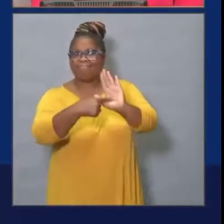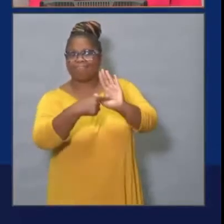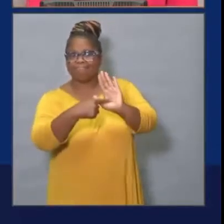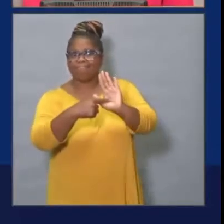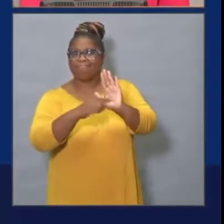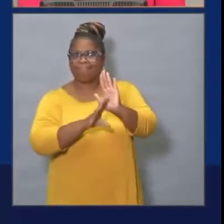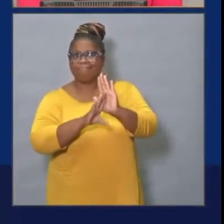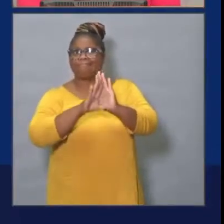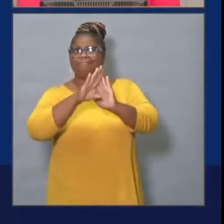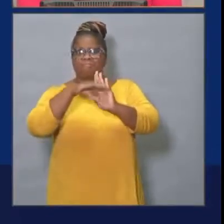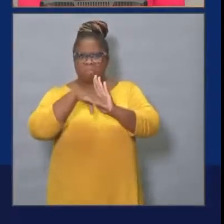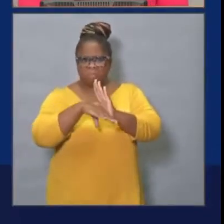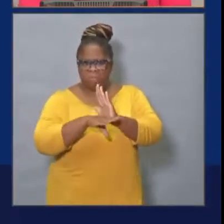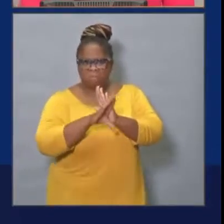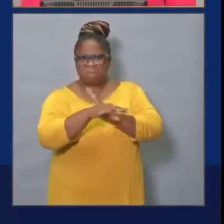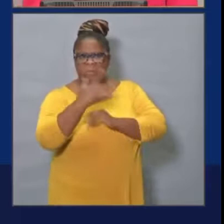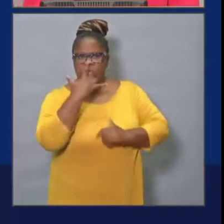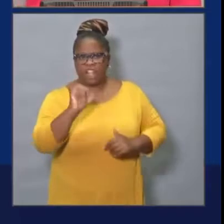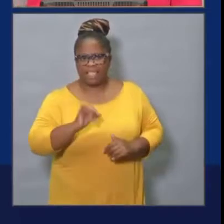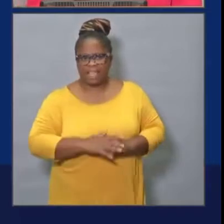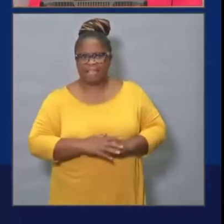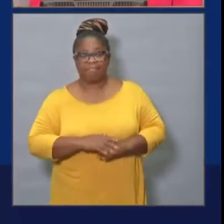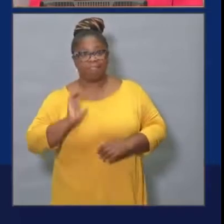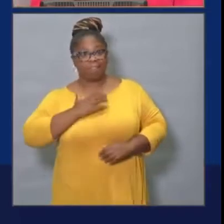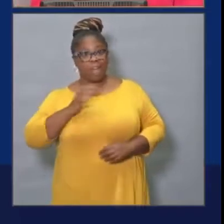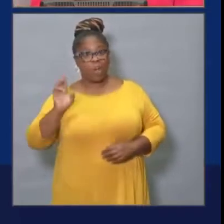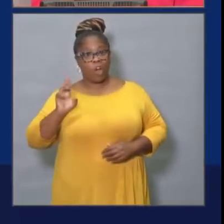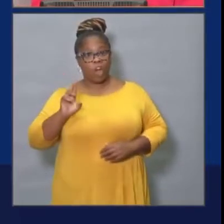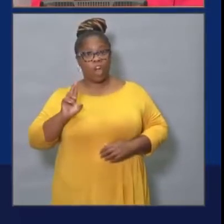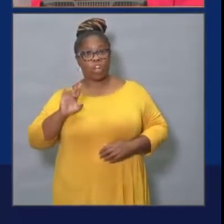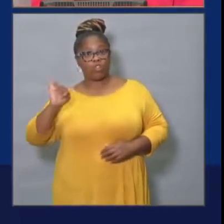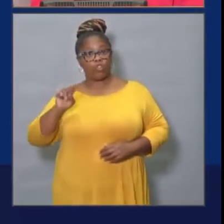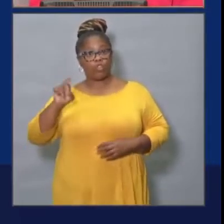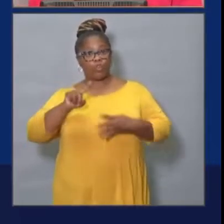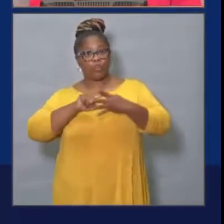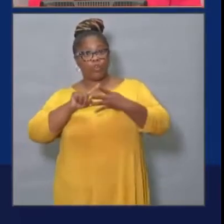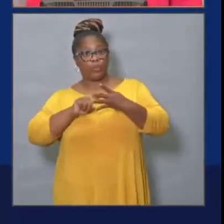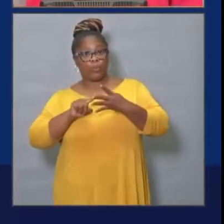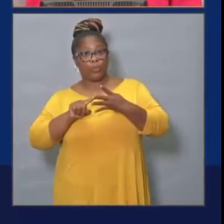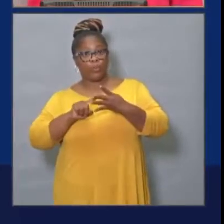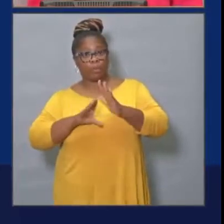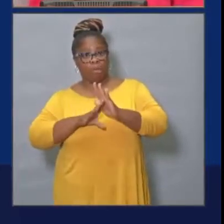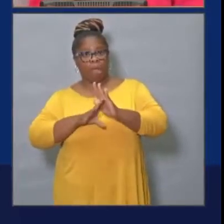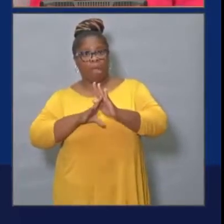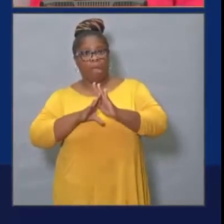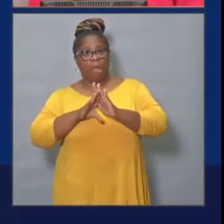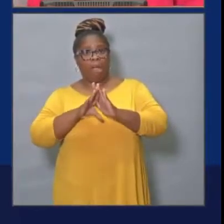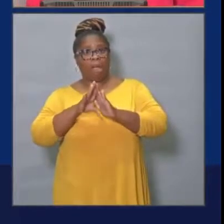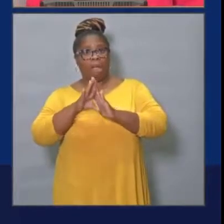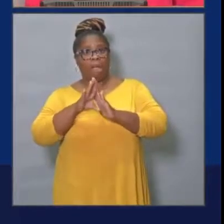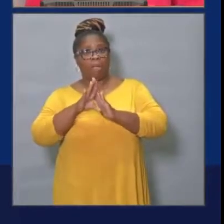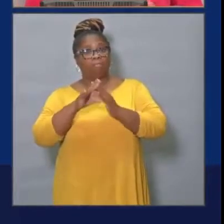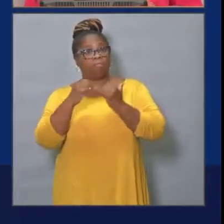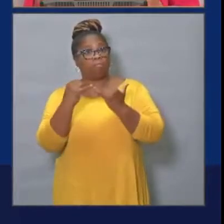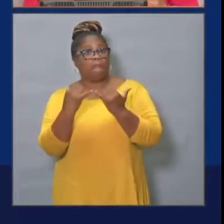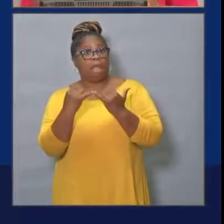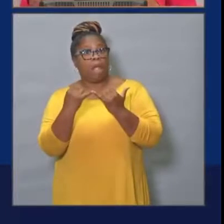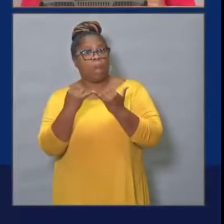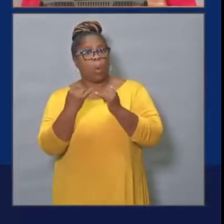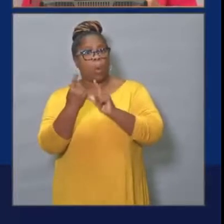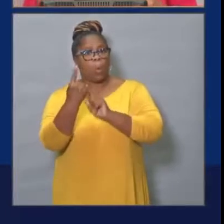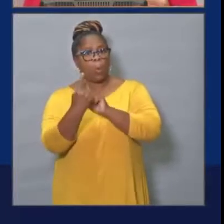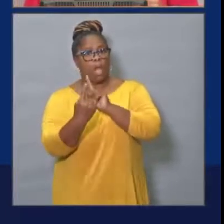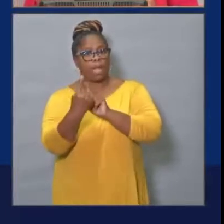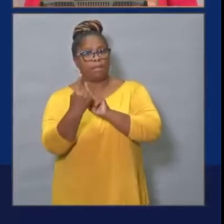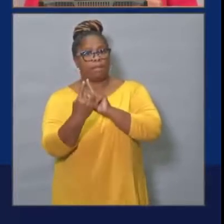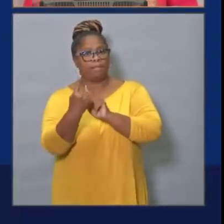number of cases. And as you can see, the R went up in the first half of June and is now hovering at around 1. 1 is really